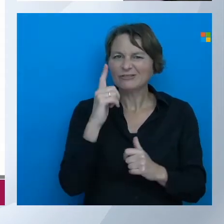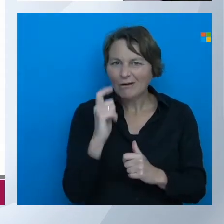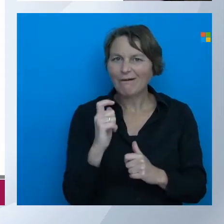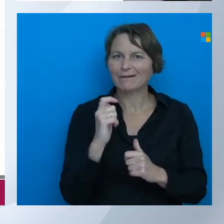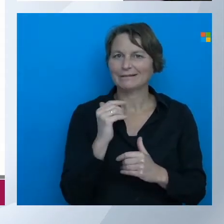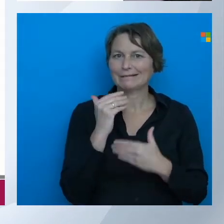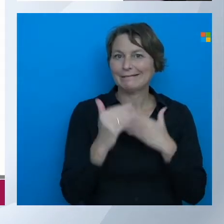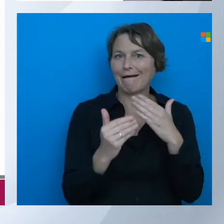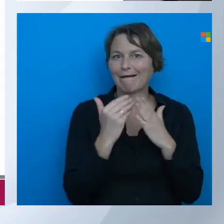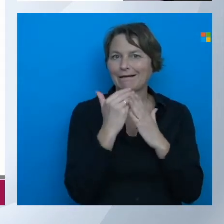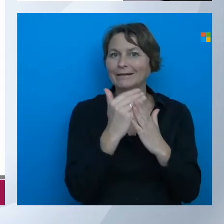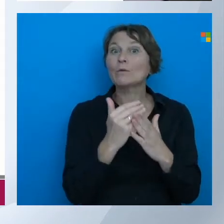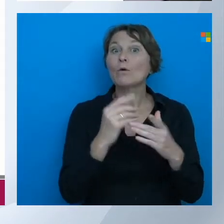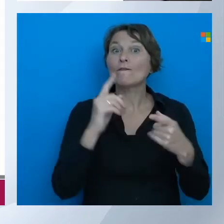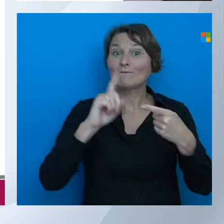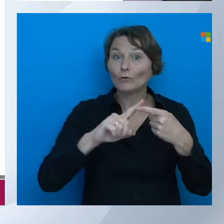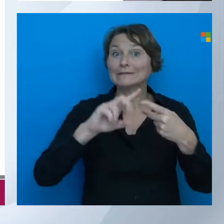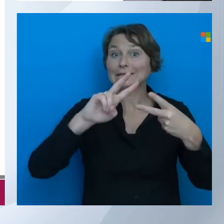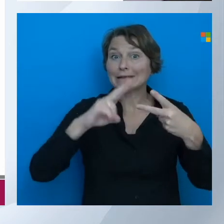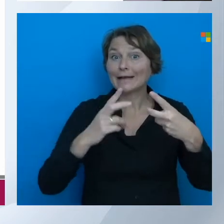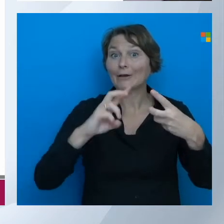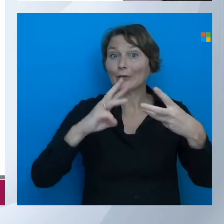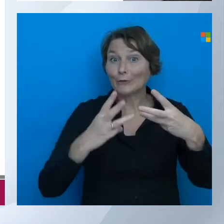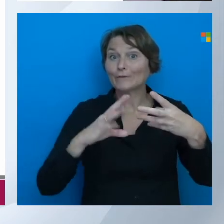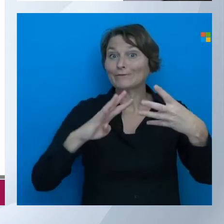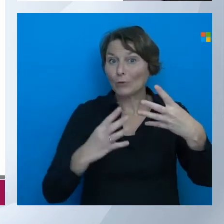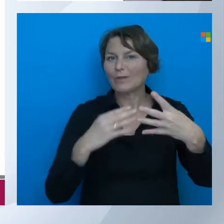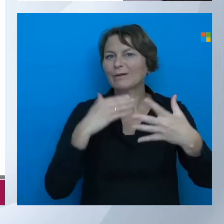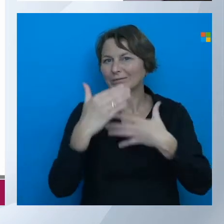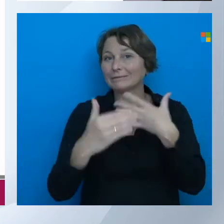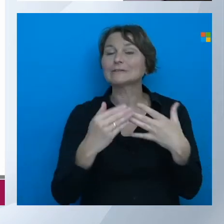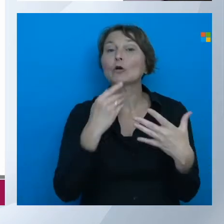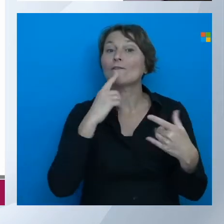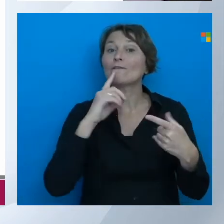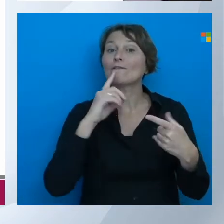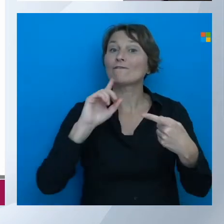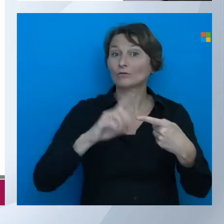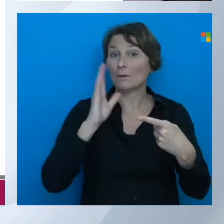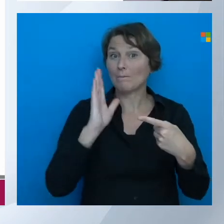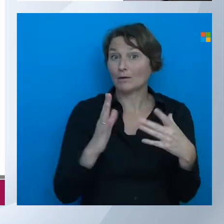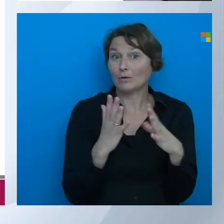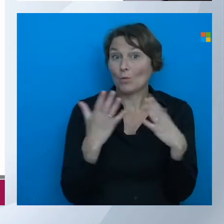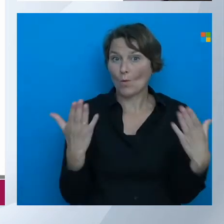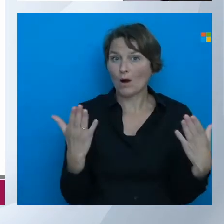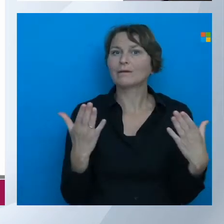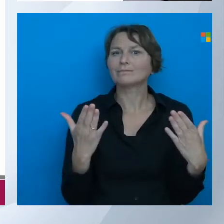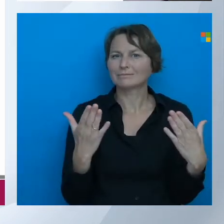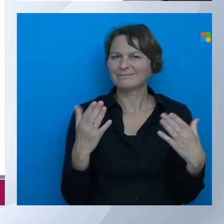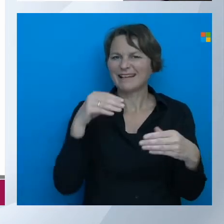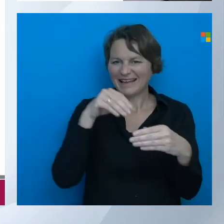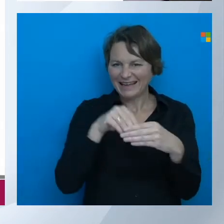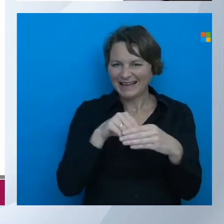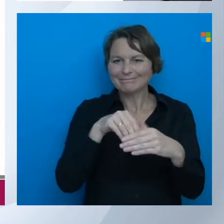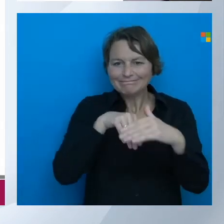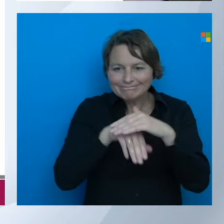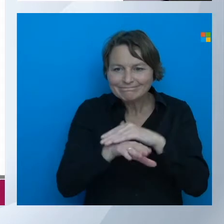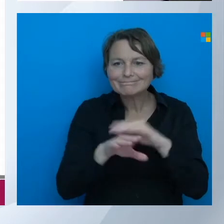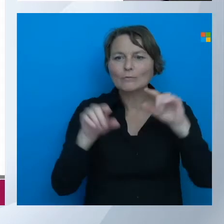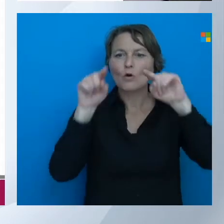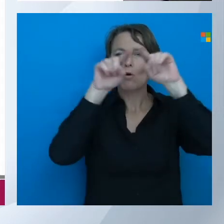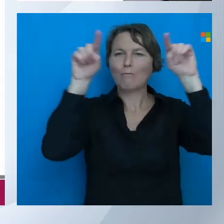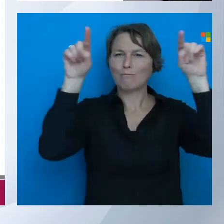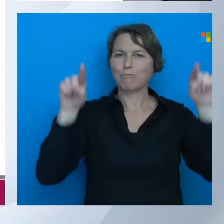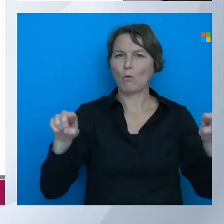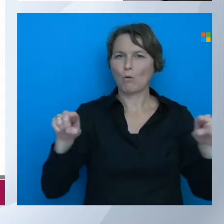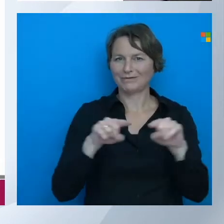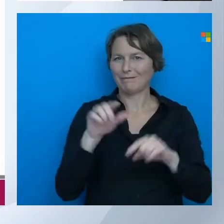perform. So it starts basically by telling you that you have to go within the Azure portal to within the